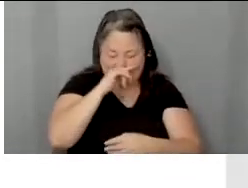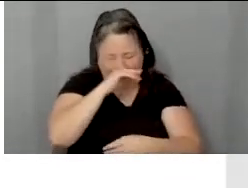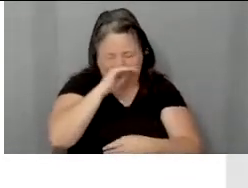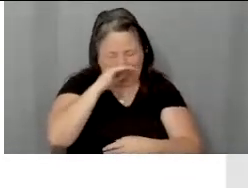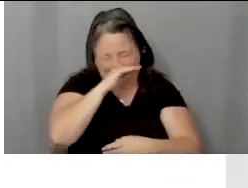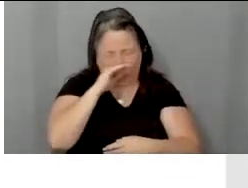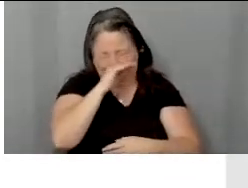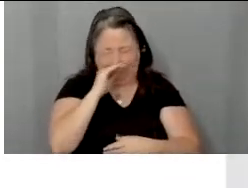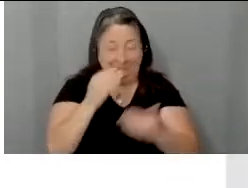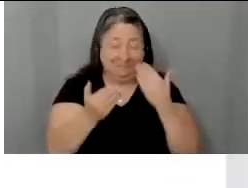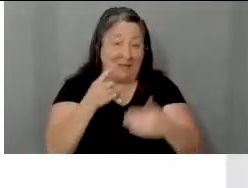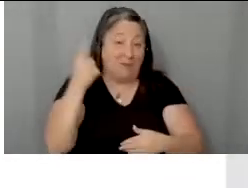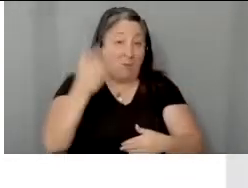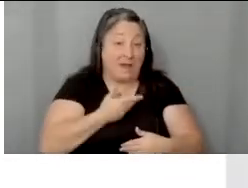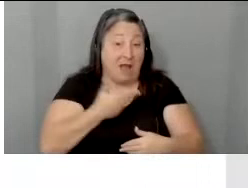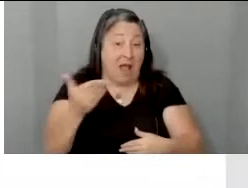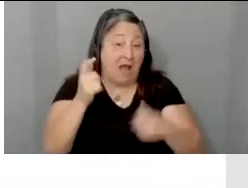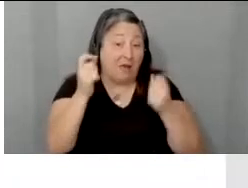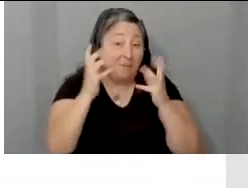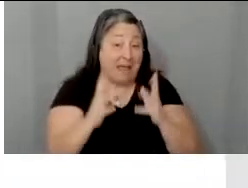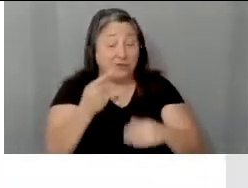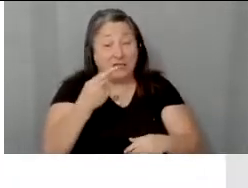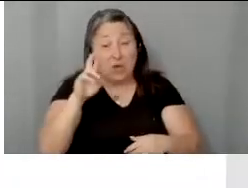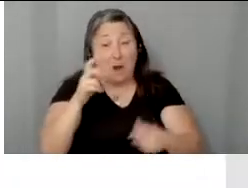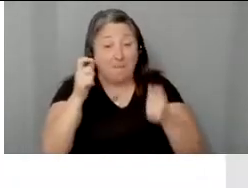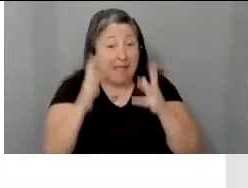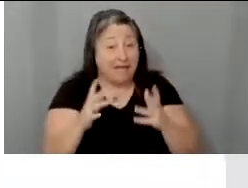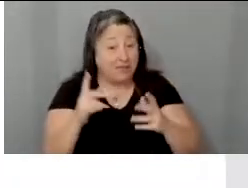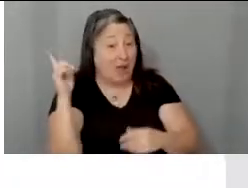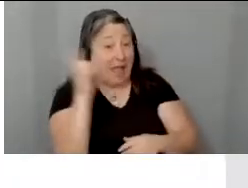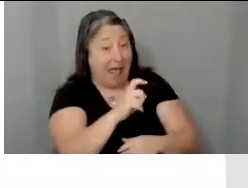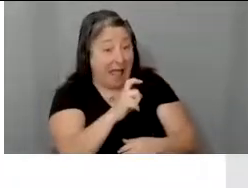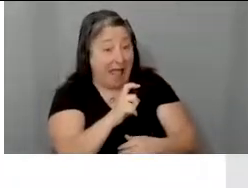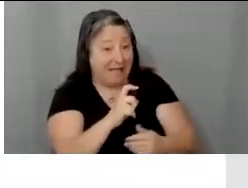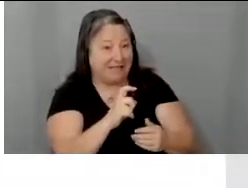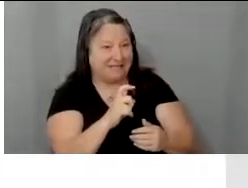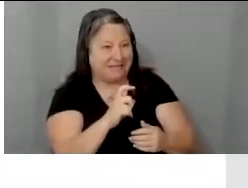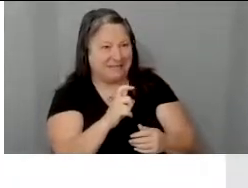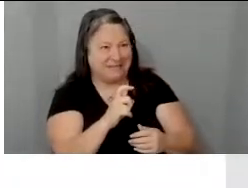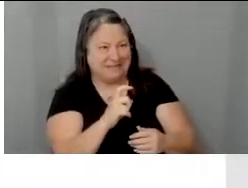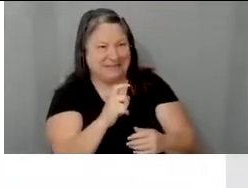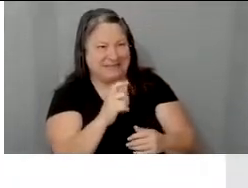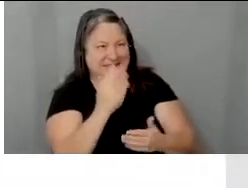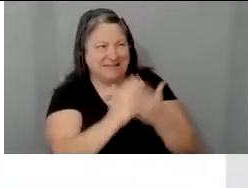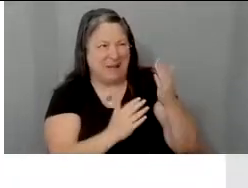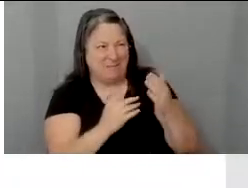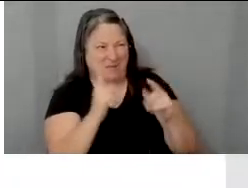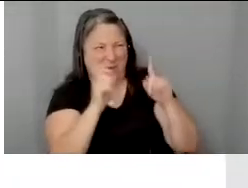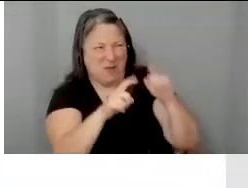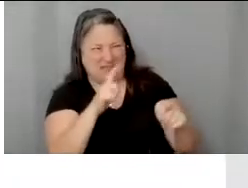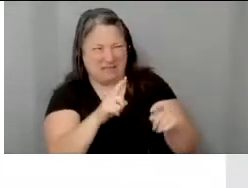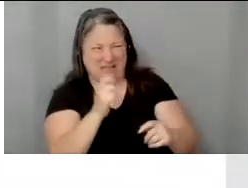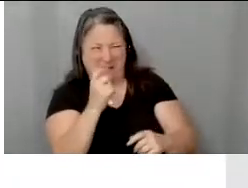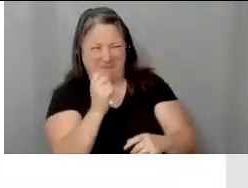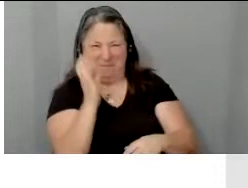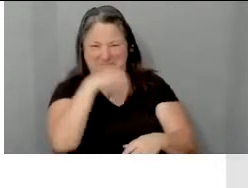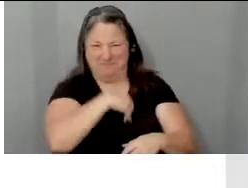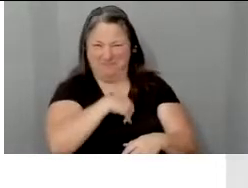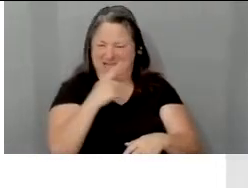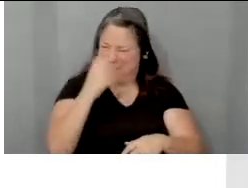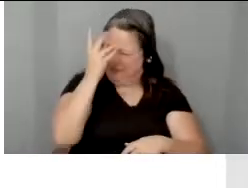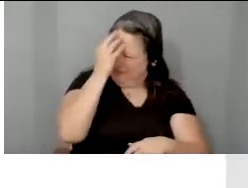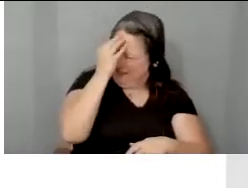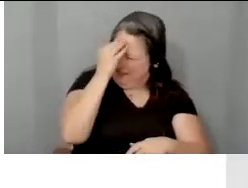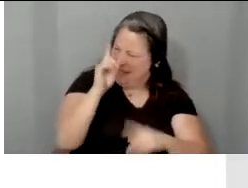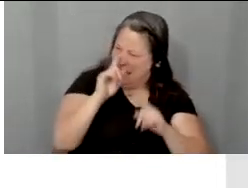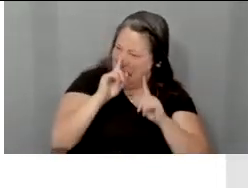a hiring manager or an HR manager who asks you some questions that are a little bit off the wall that you do have to think about. But if